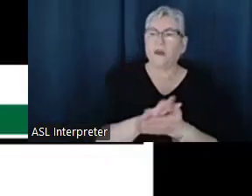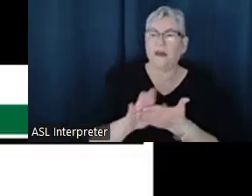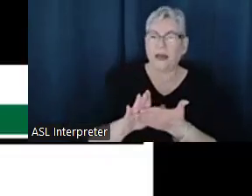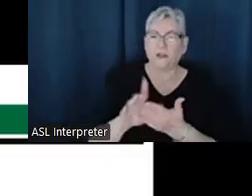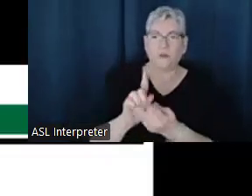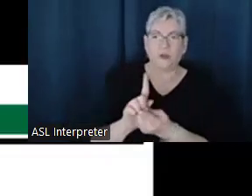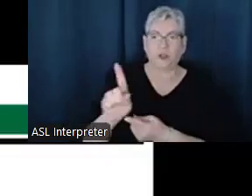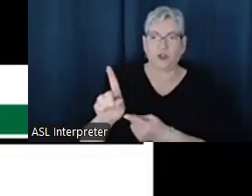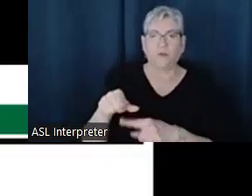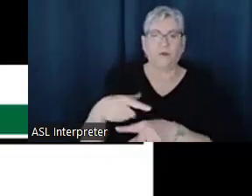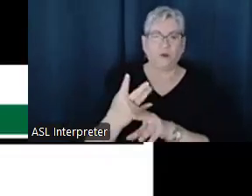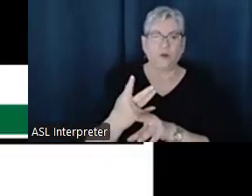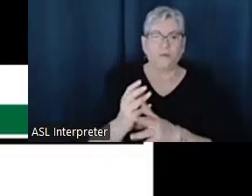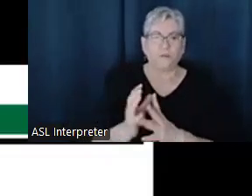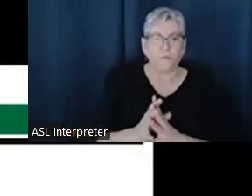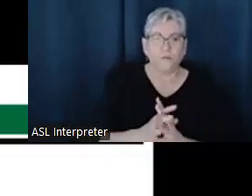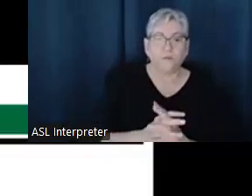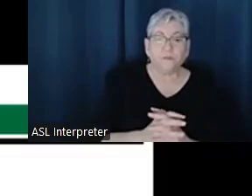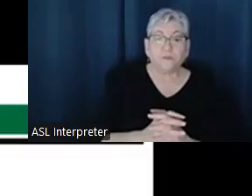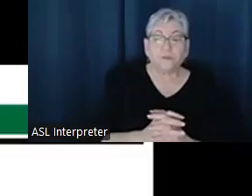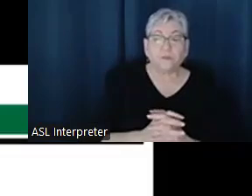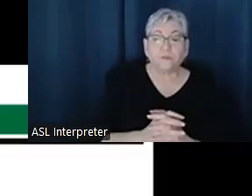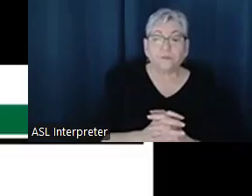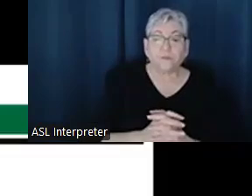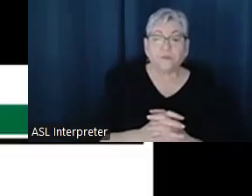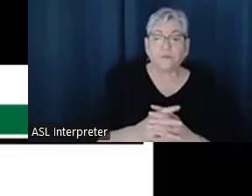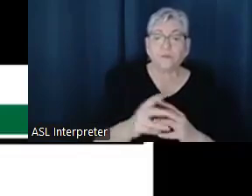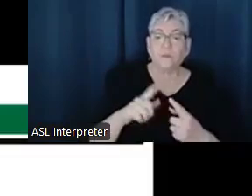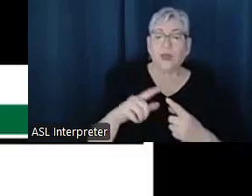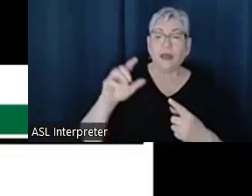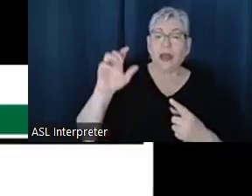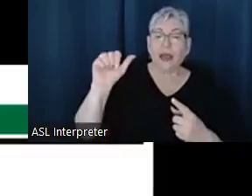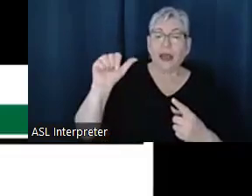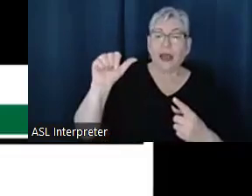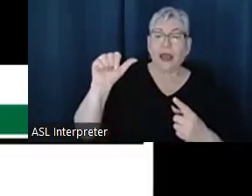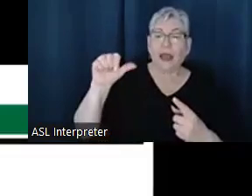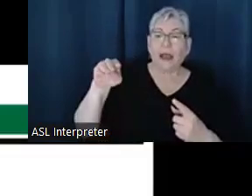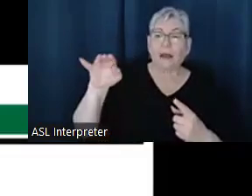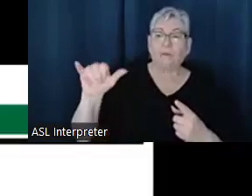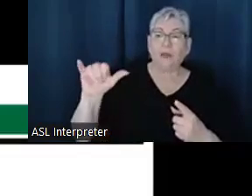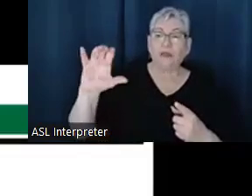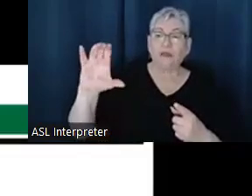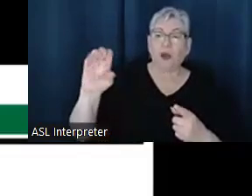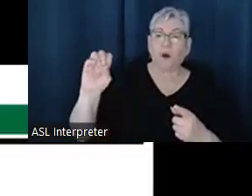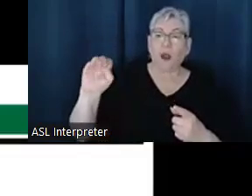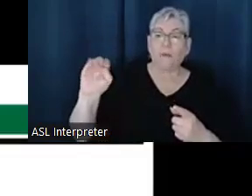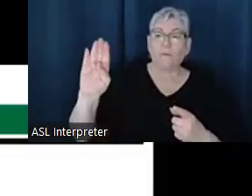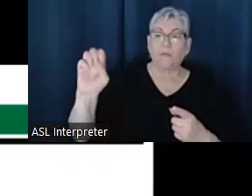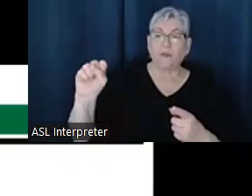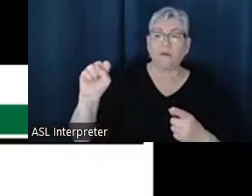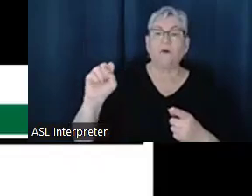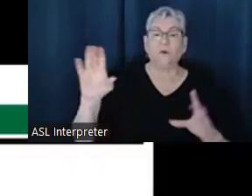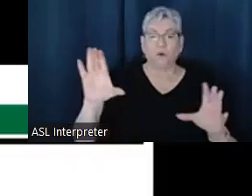haven't also already, Amy Combs. okay, so Amy, we're going to do this again with the next competency.